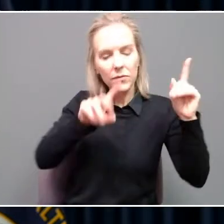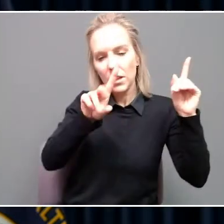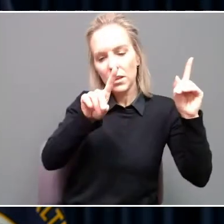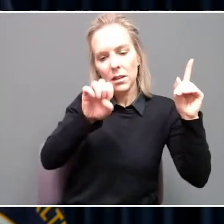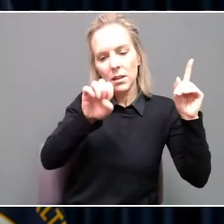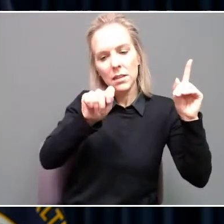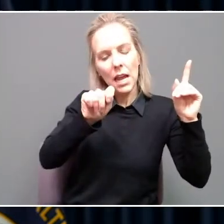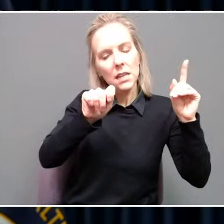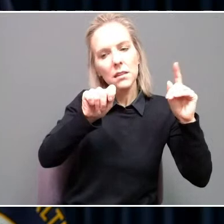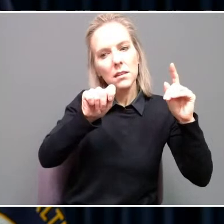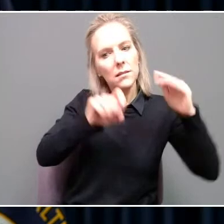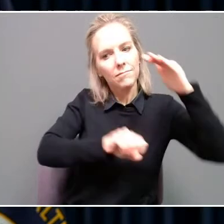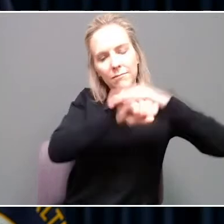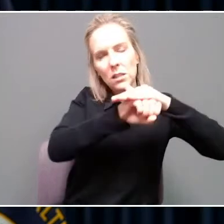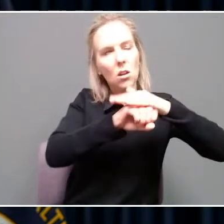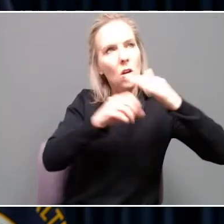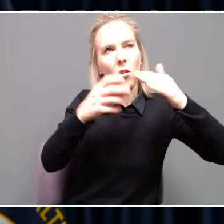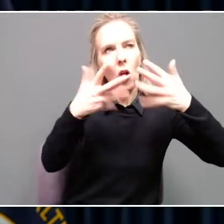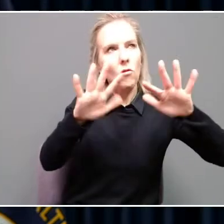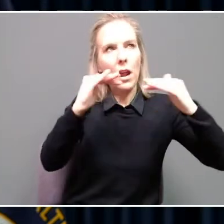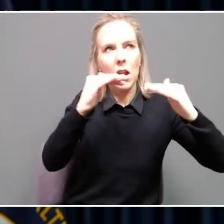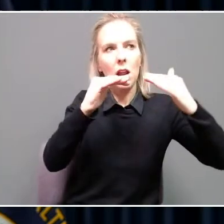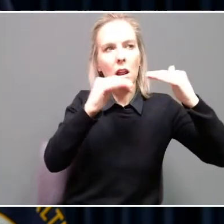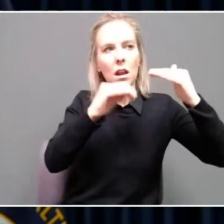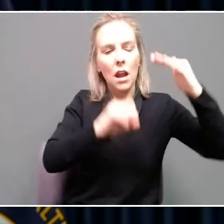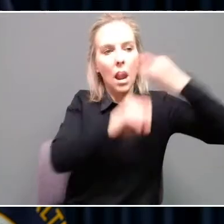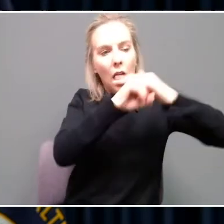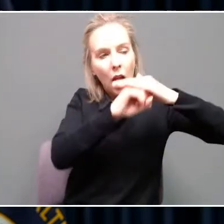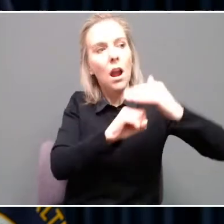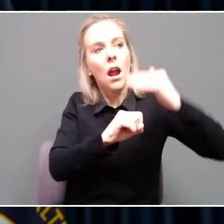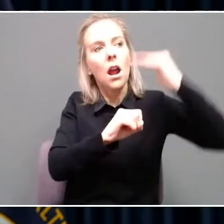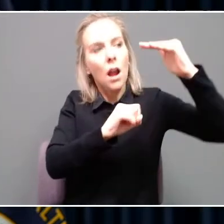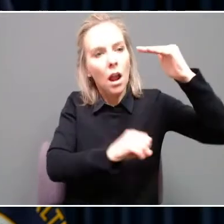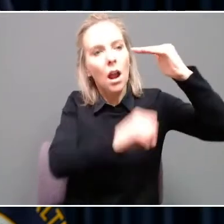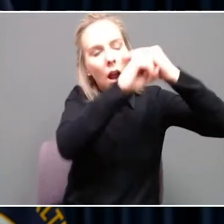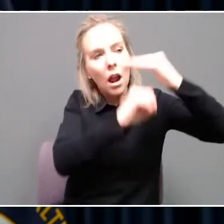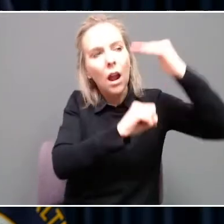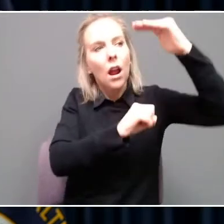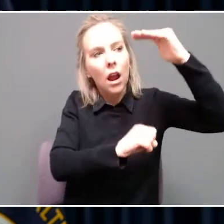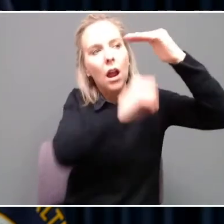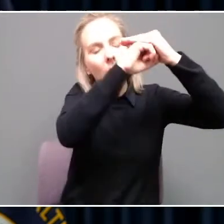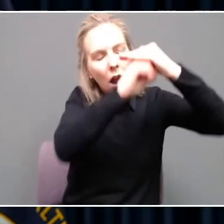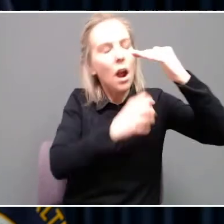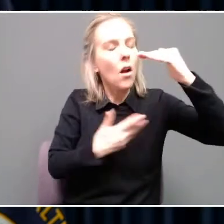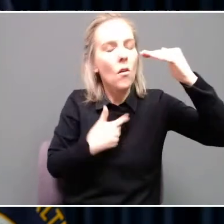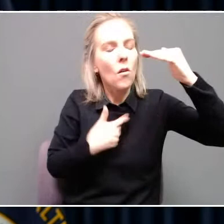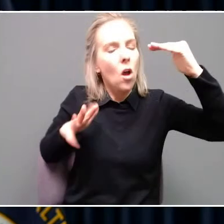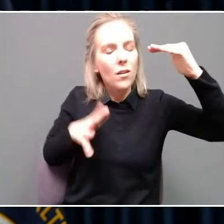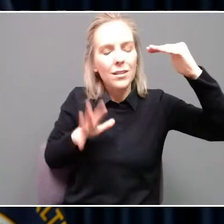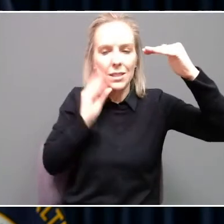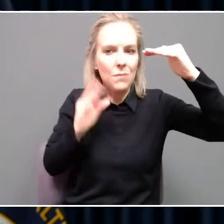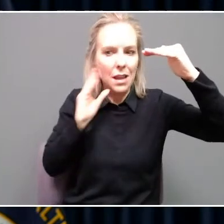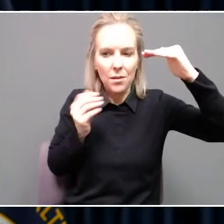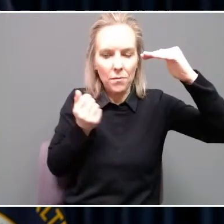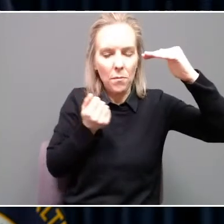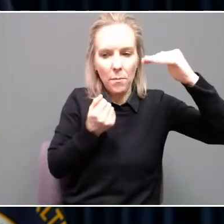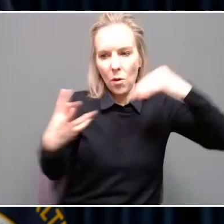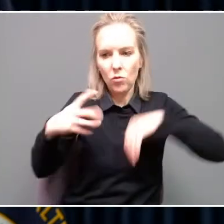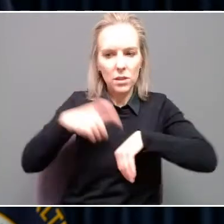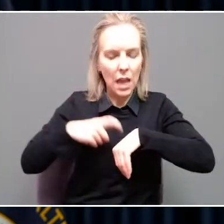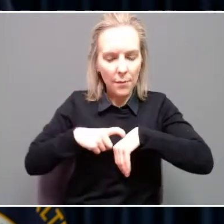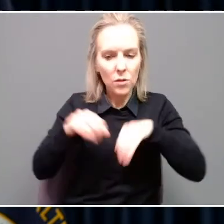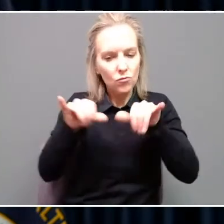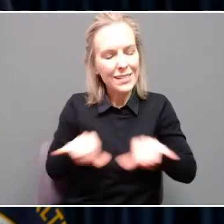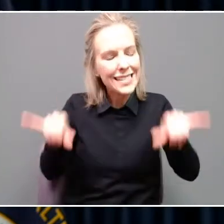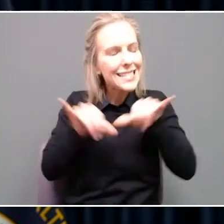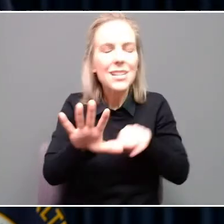raised when it's been reached. It was raised 3 times under the last president and multiple times before. When it's something that's routine, and remember,